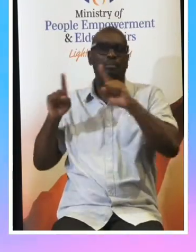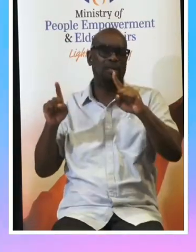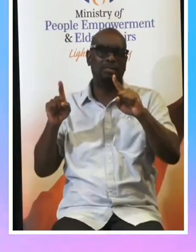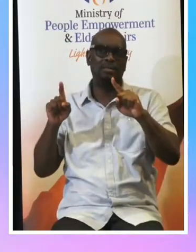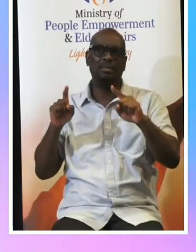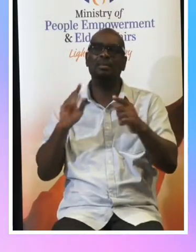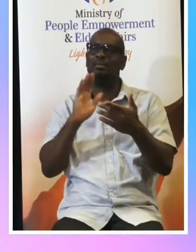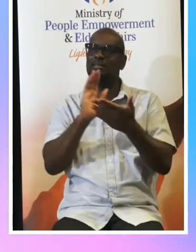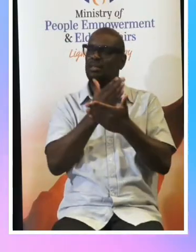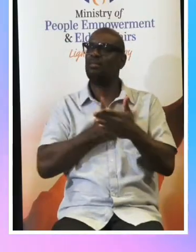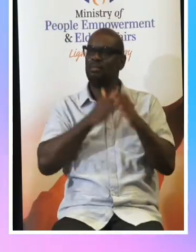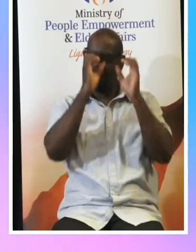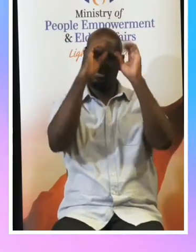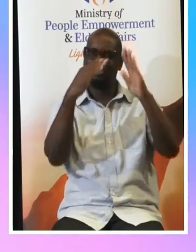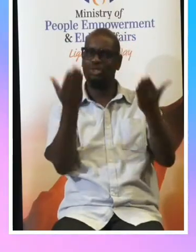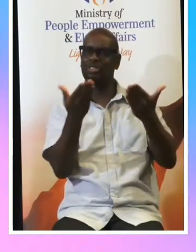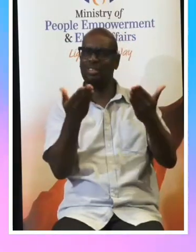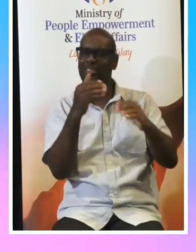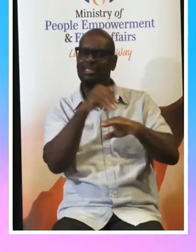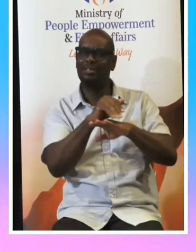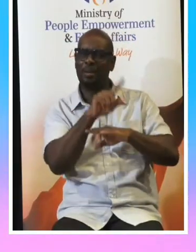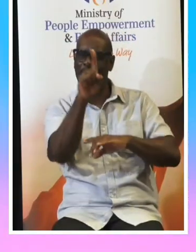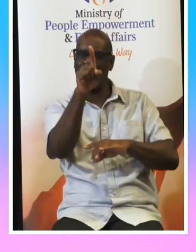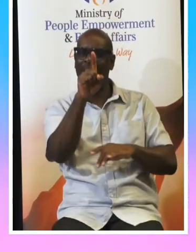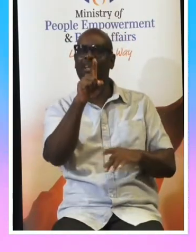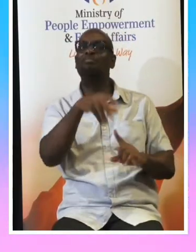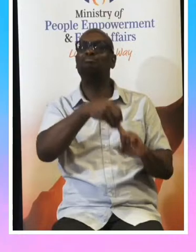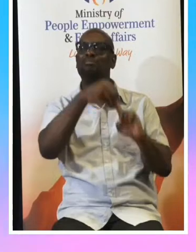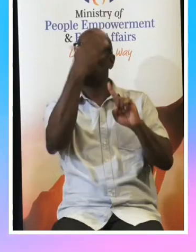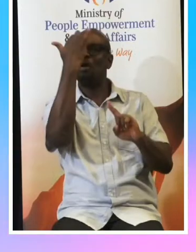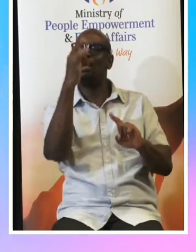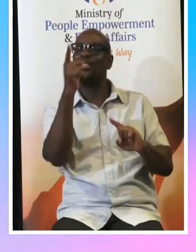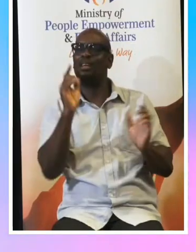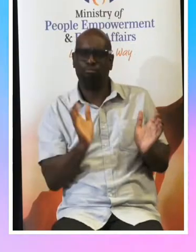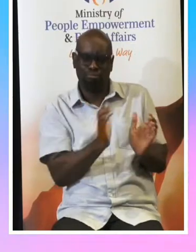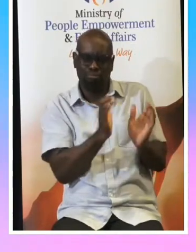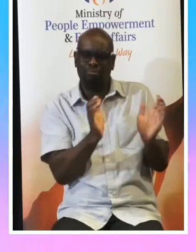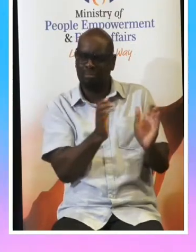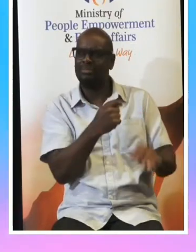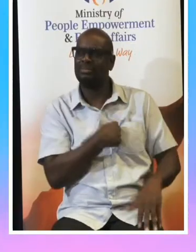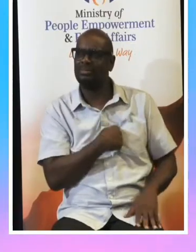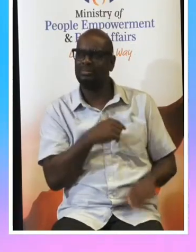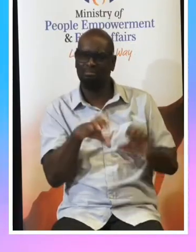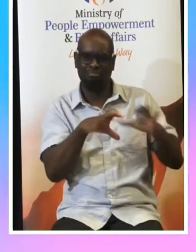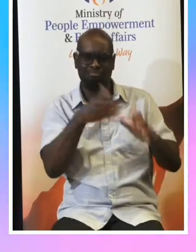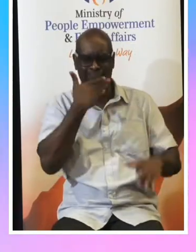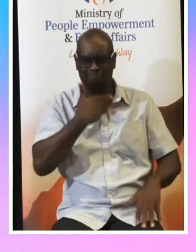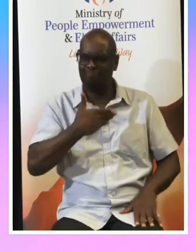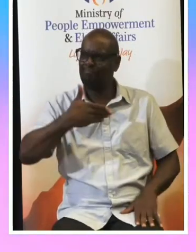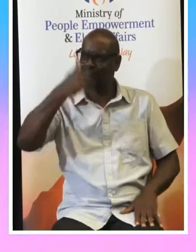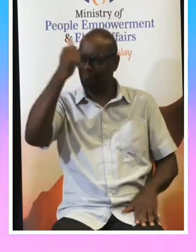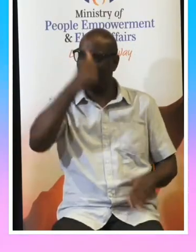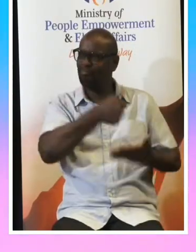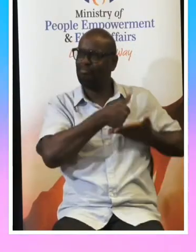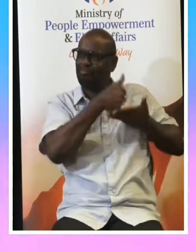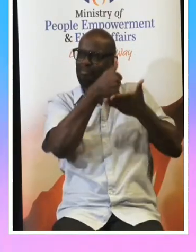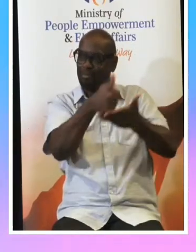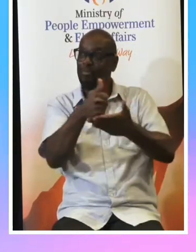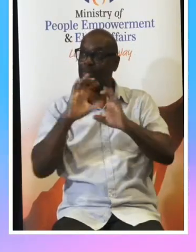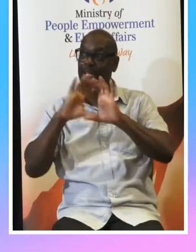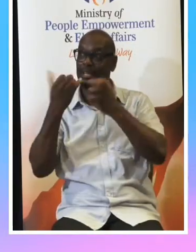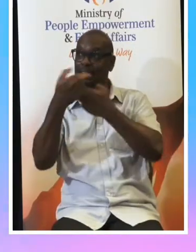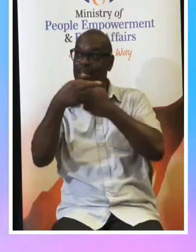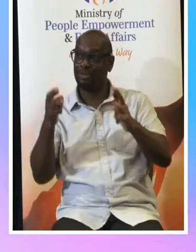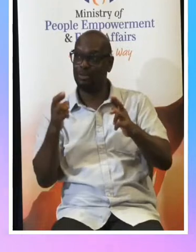of them here this evening, who encouraged me and who tried to do their best to accommodate me in the classroom. To